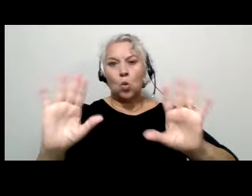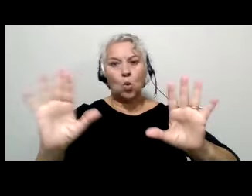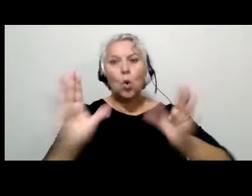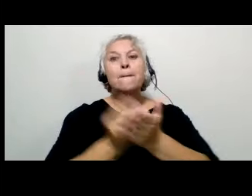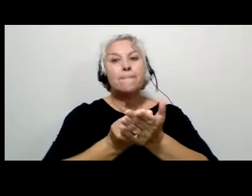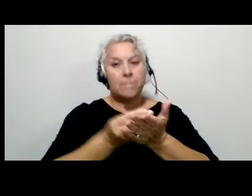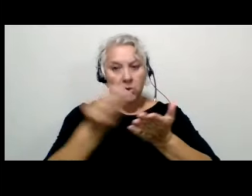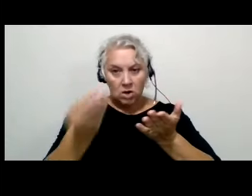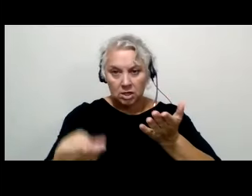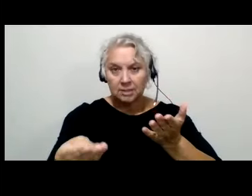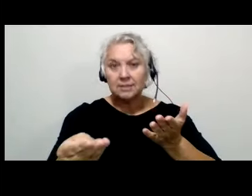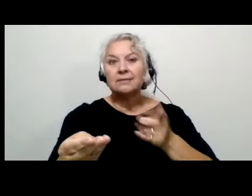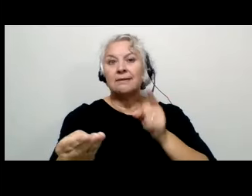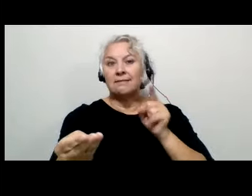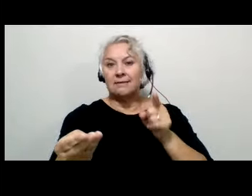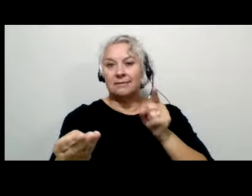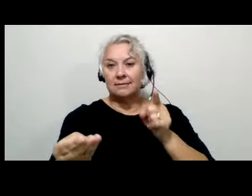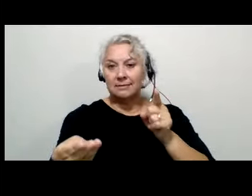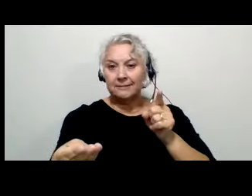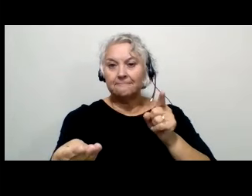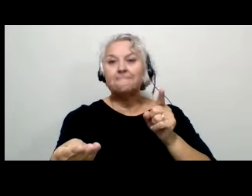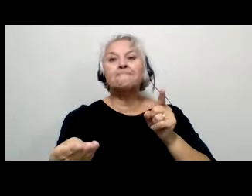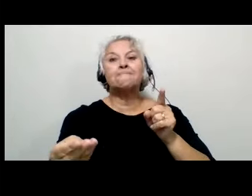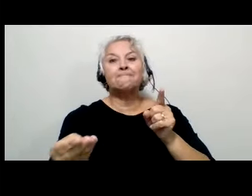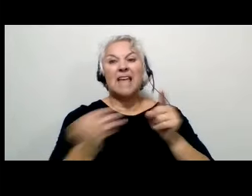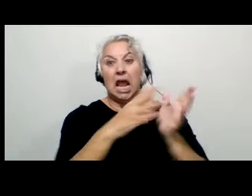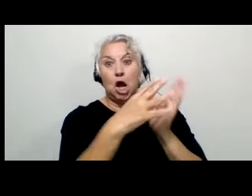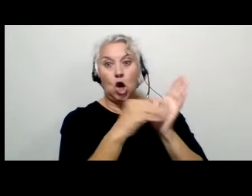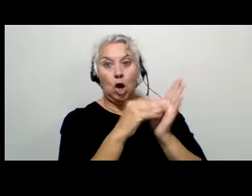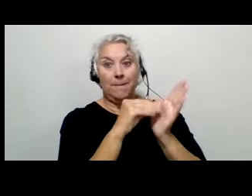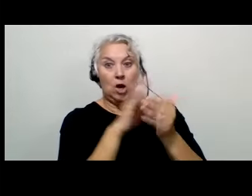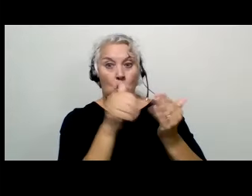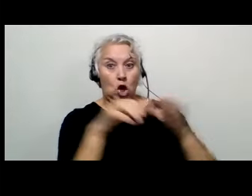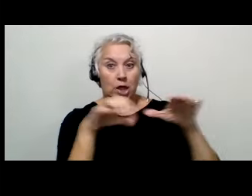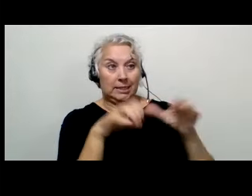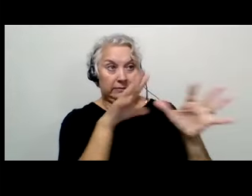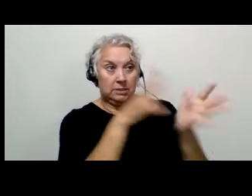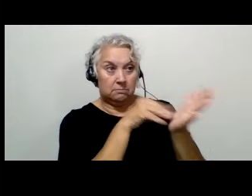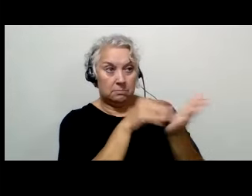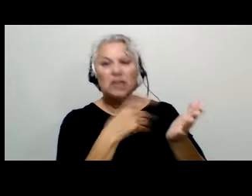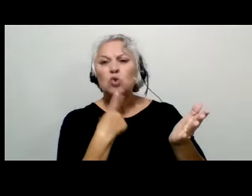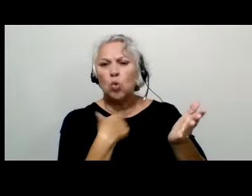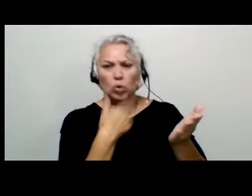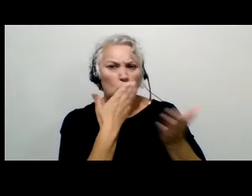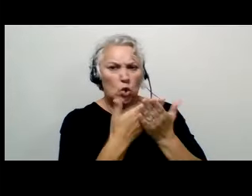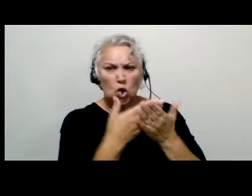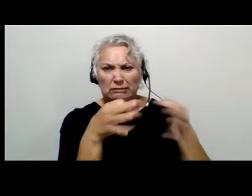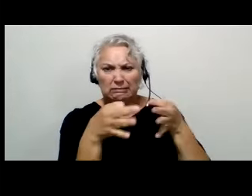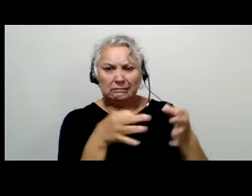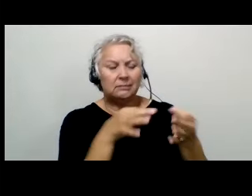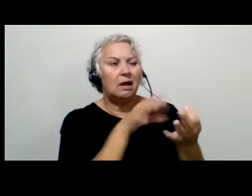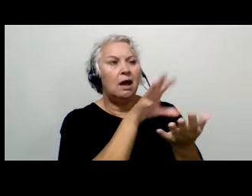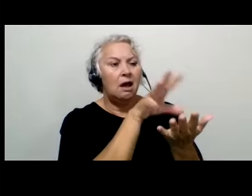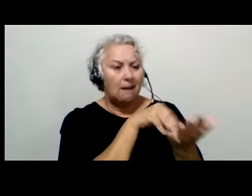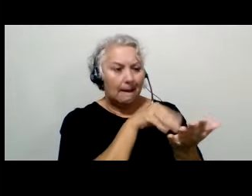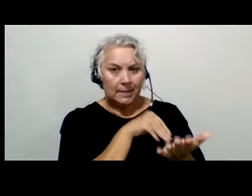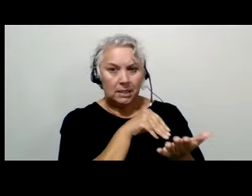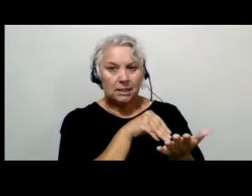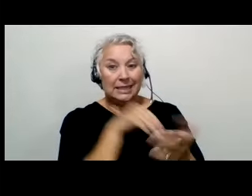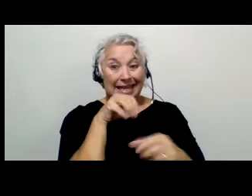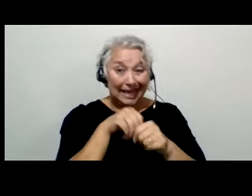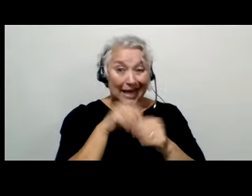this, and I was able to copy all the activities. It gives very good directions, and within the program